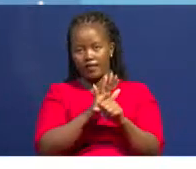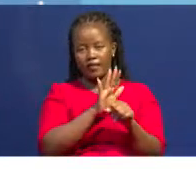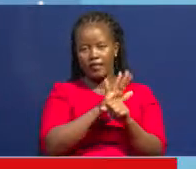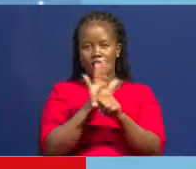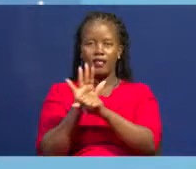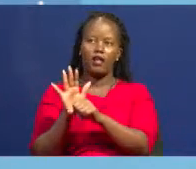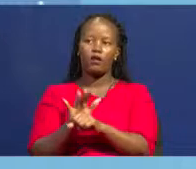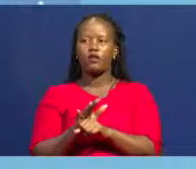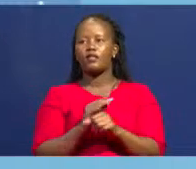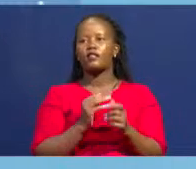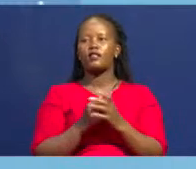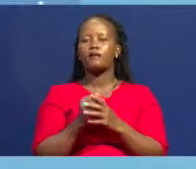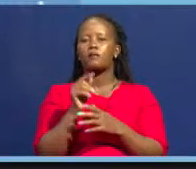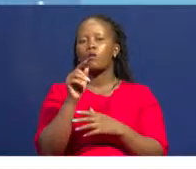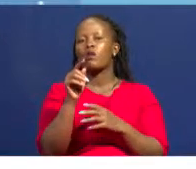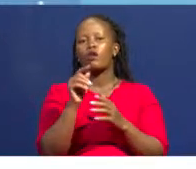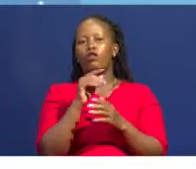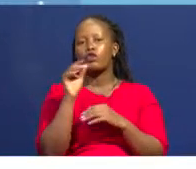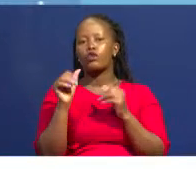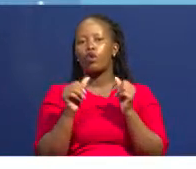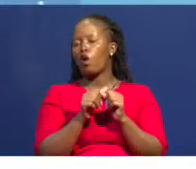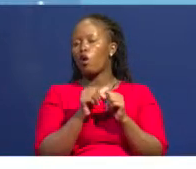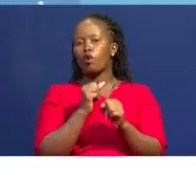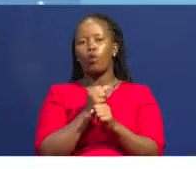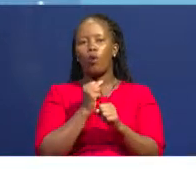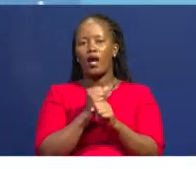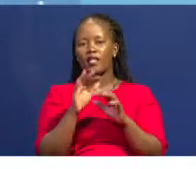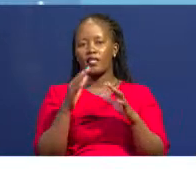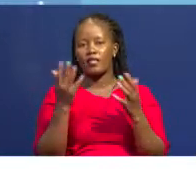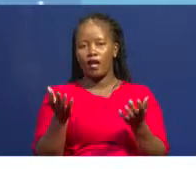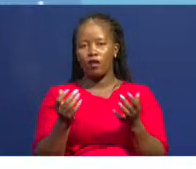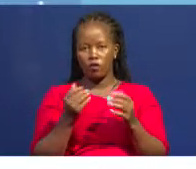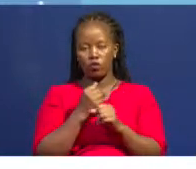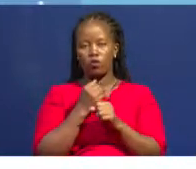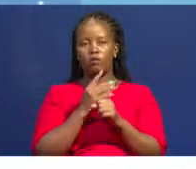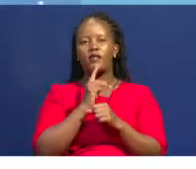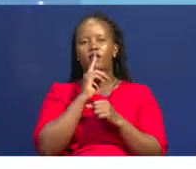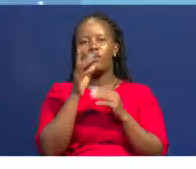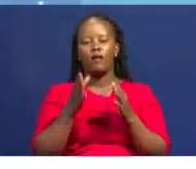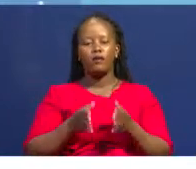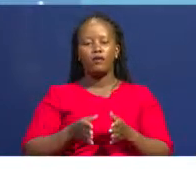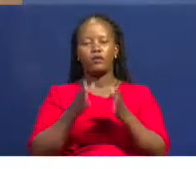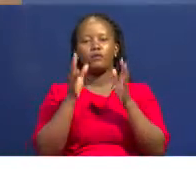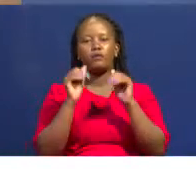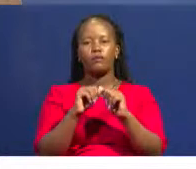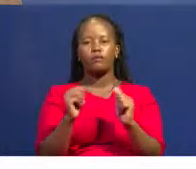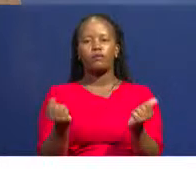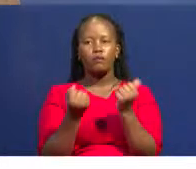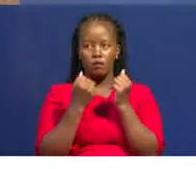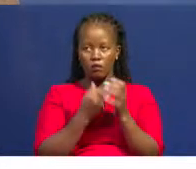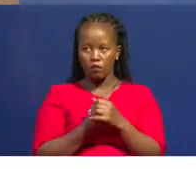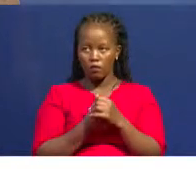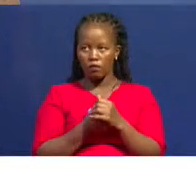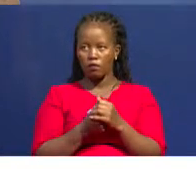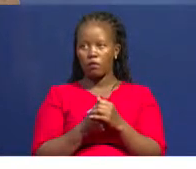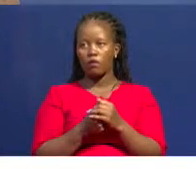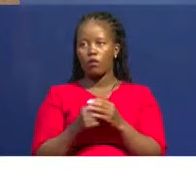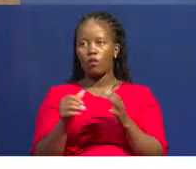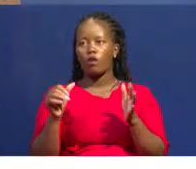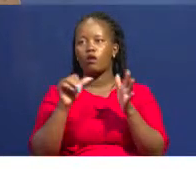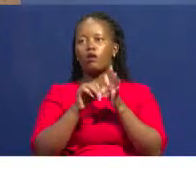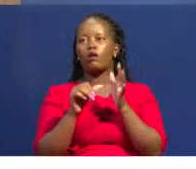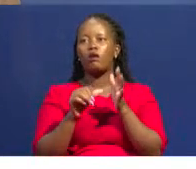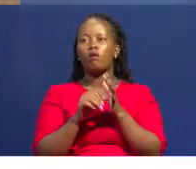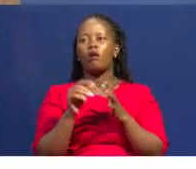stations. How are they faring in terms of ensuring that we have safe roads? You see, the problem, is